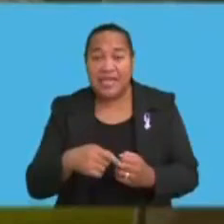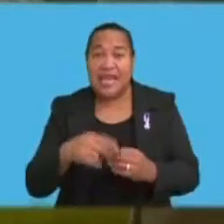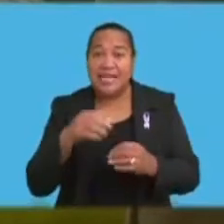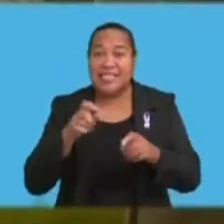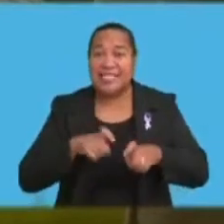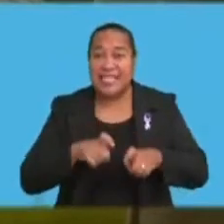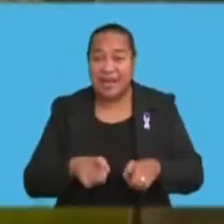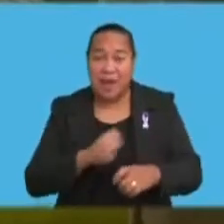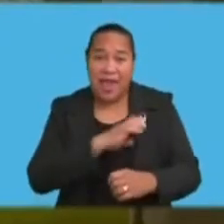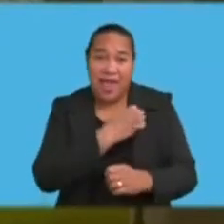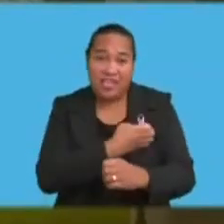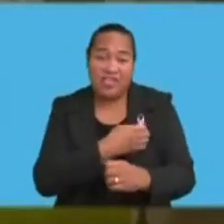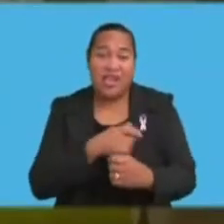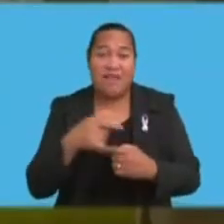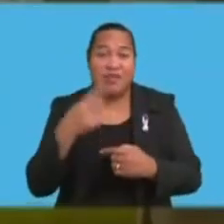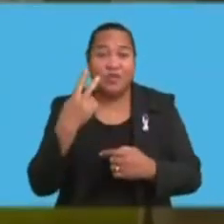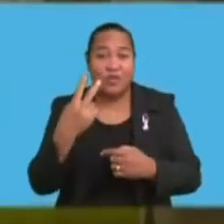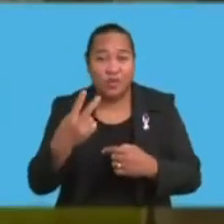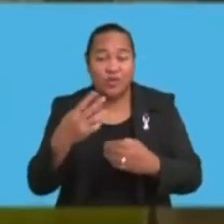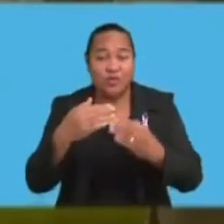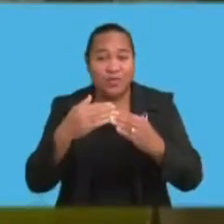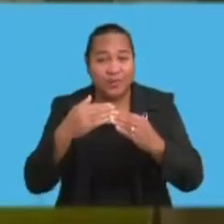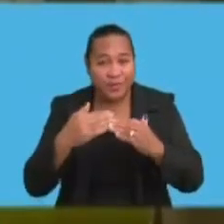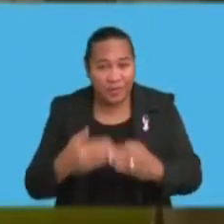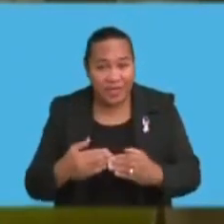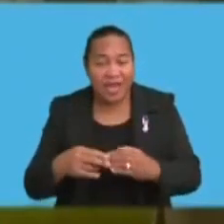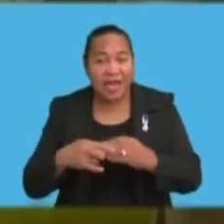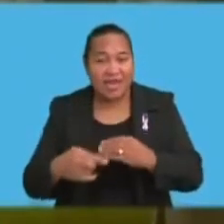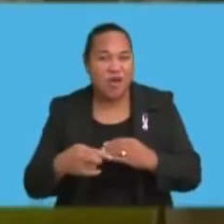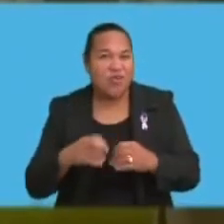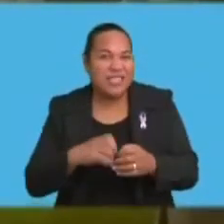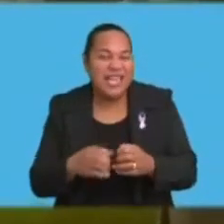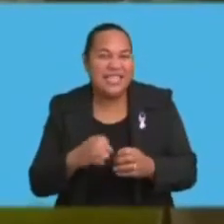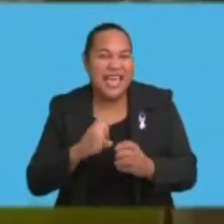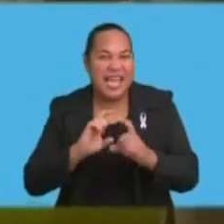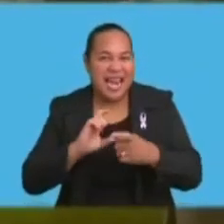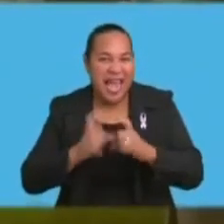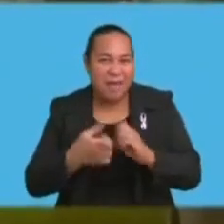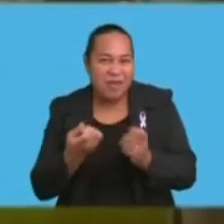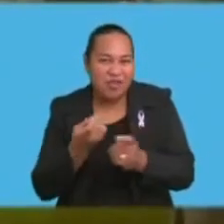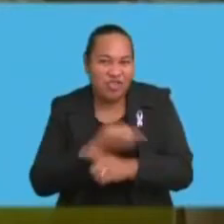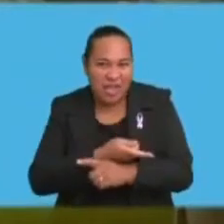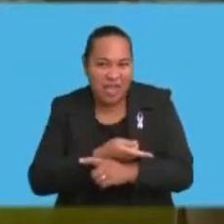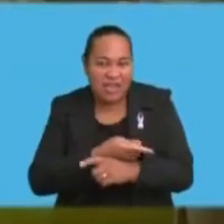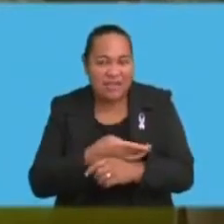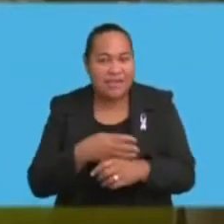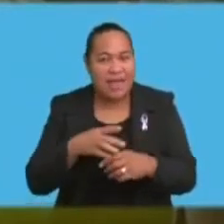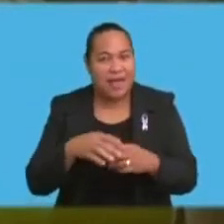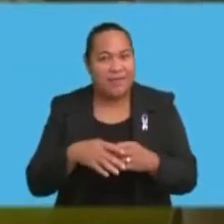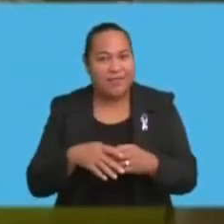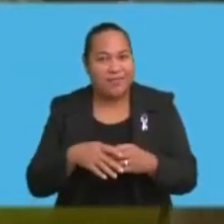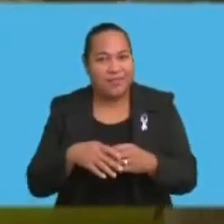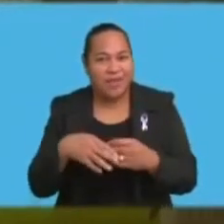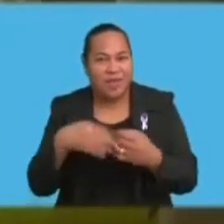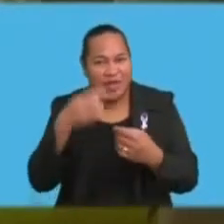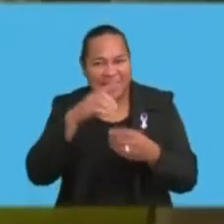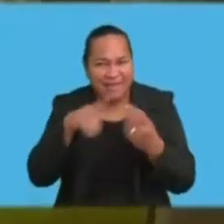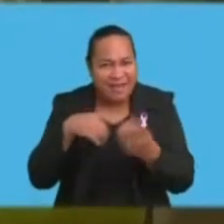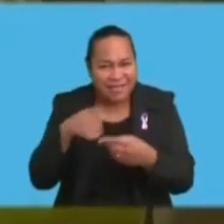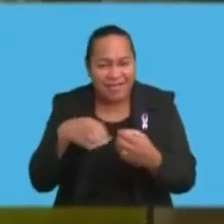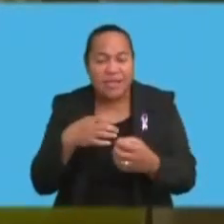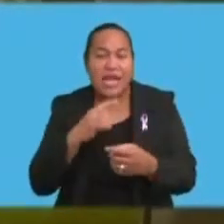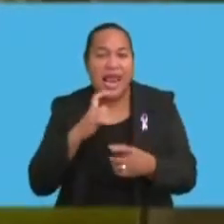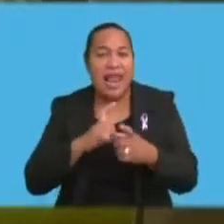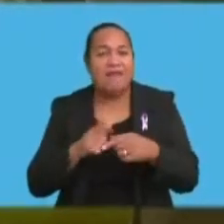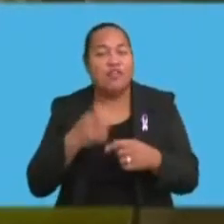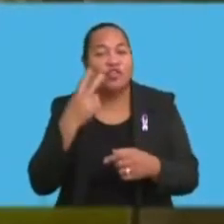Energy, Level 2. And secondly, National Certificate in Resilience, Climate Change and Adaptation, Disaster Risk Reduction, Level 2. Madam Speaker,